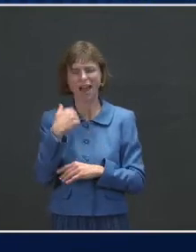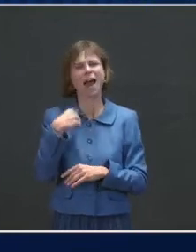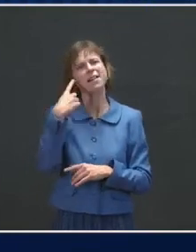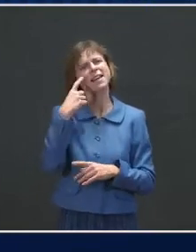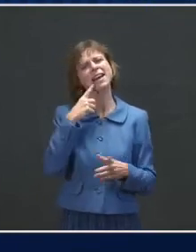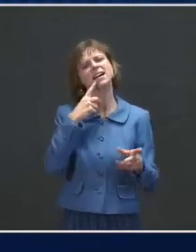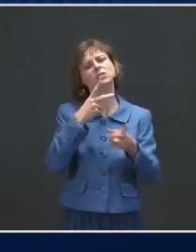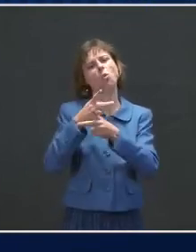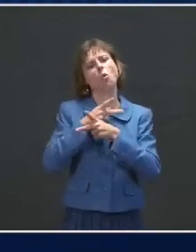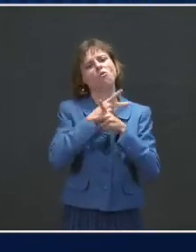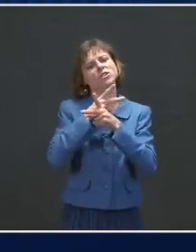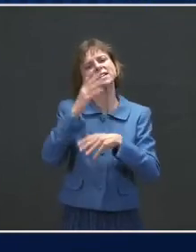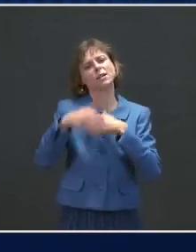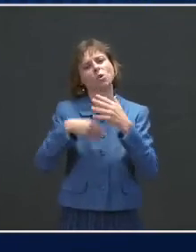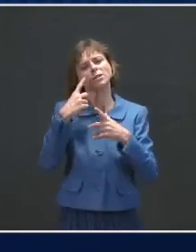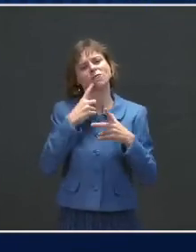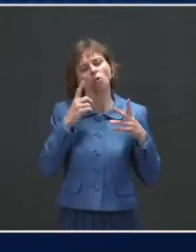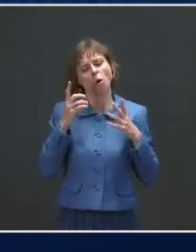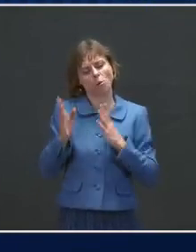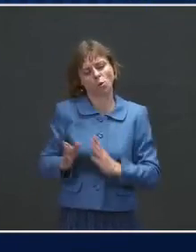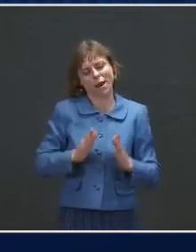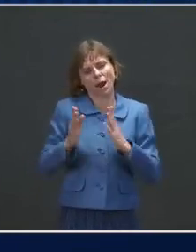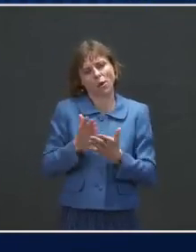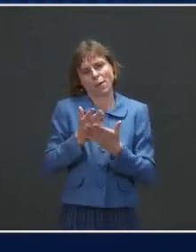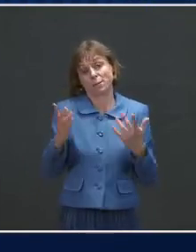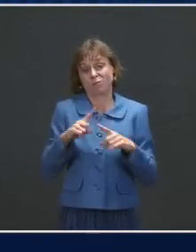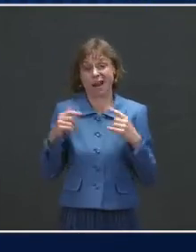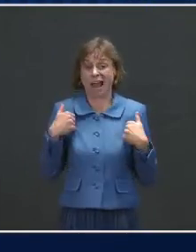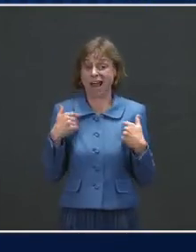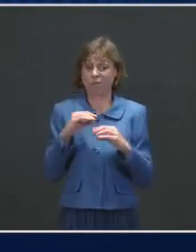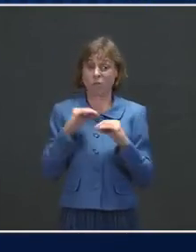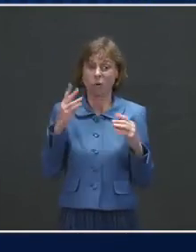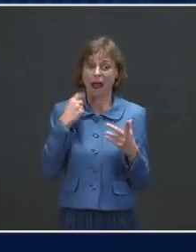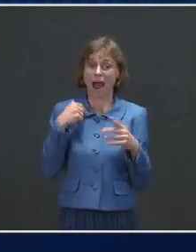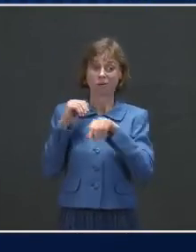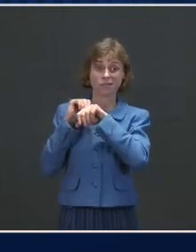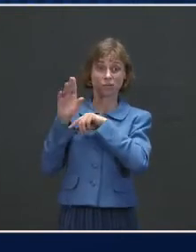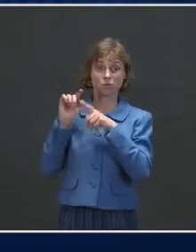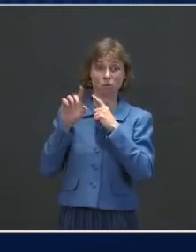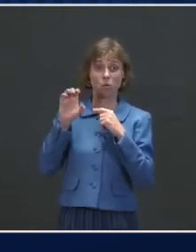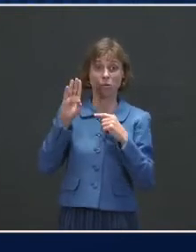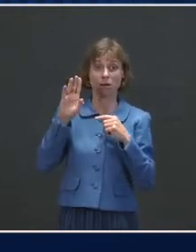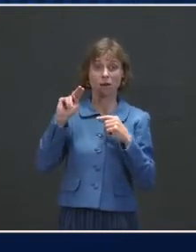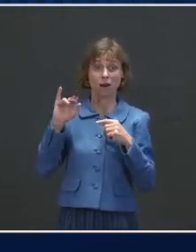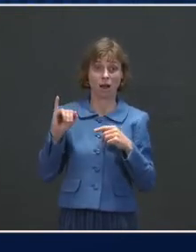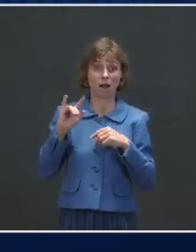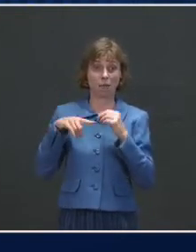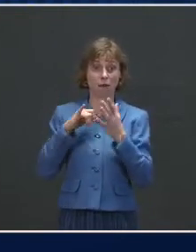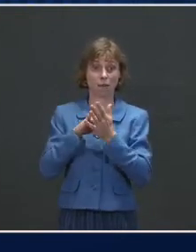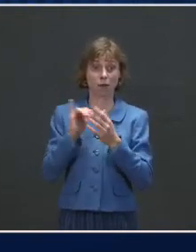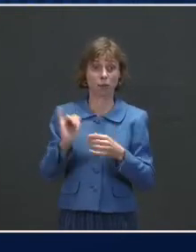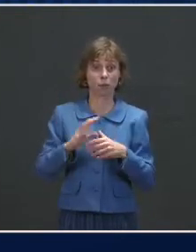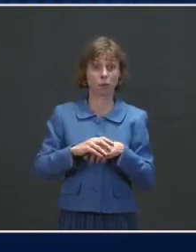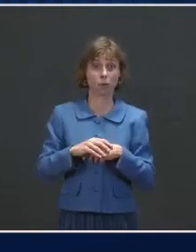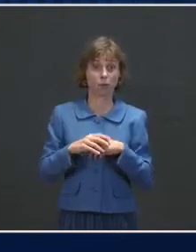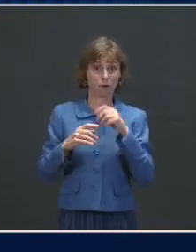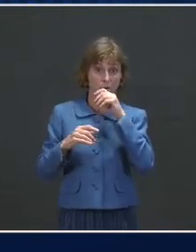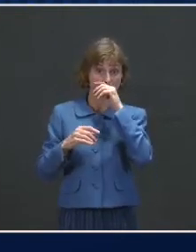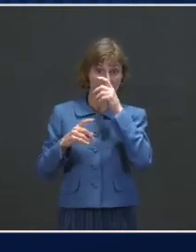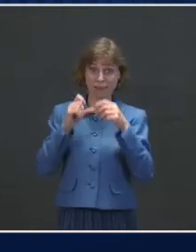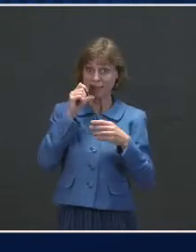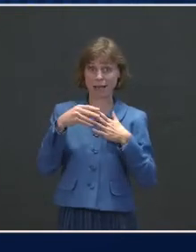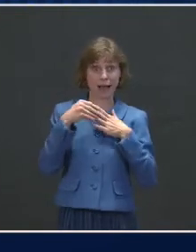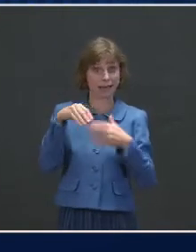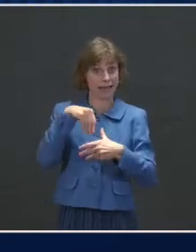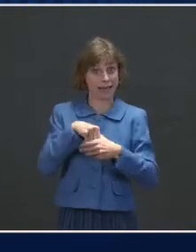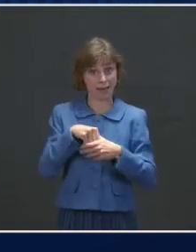of preparing materials, but I don't have any more details. I'd point you to ODNI on that as well. Okay, so there's no reason you know that he's not leading the in-person briefings.